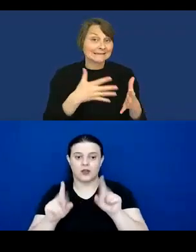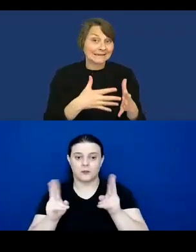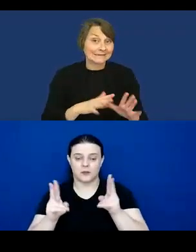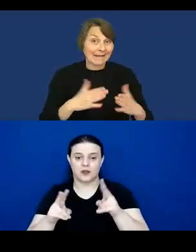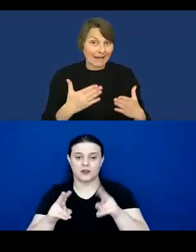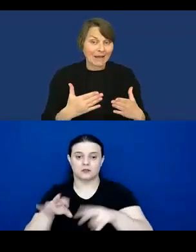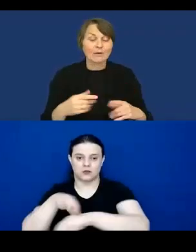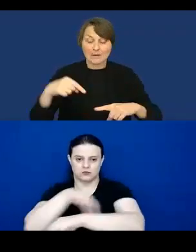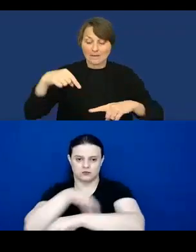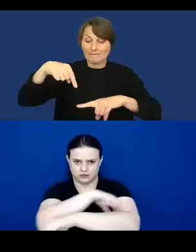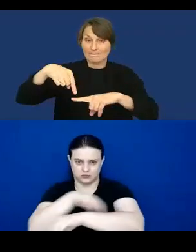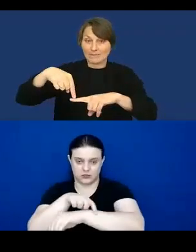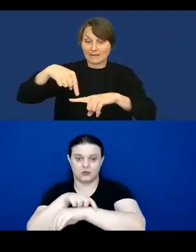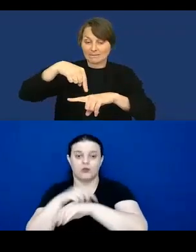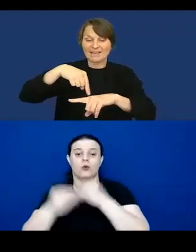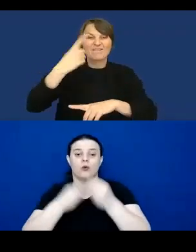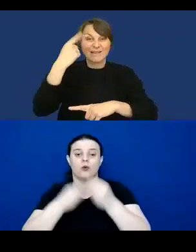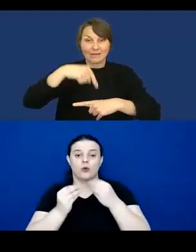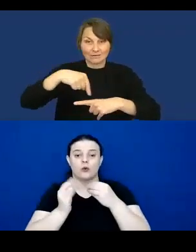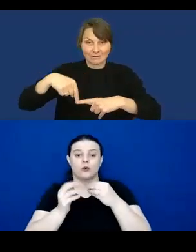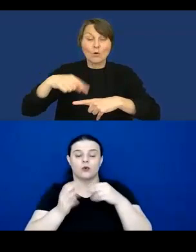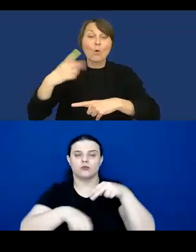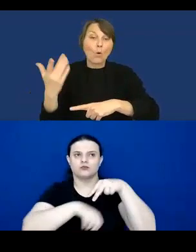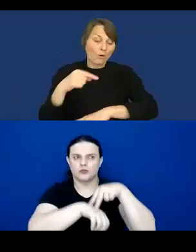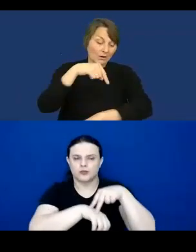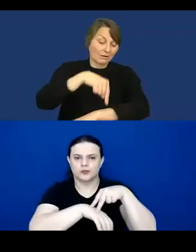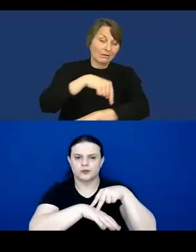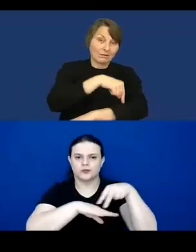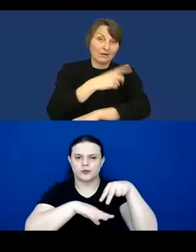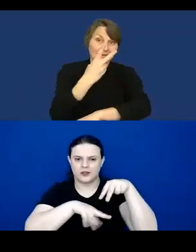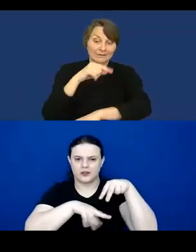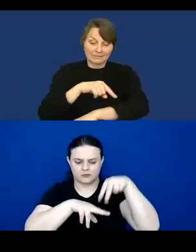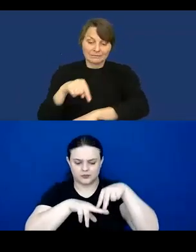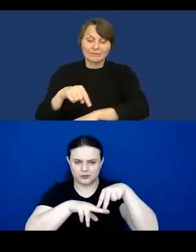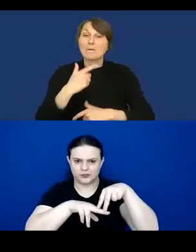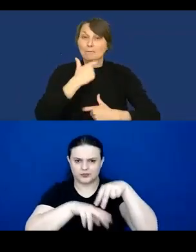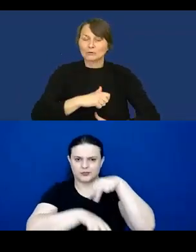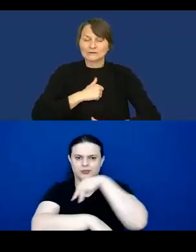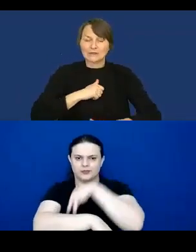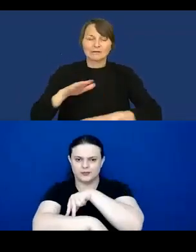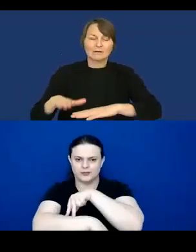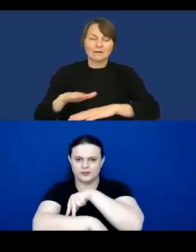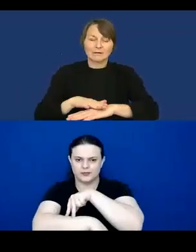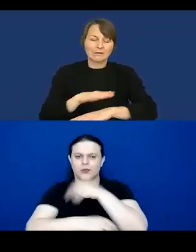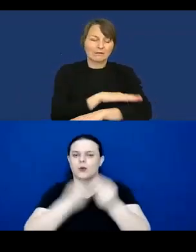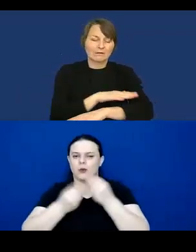But if a participant had to compare these two distances, then the distance on the finger felt as